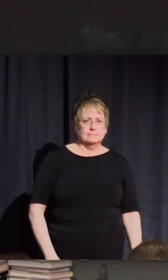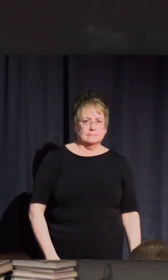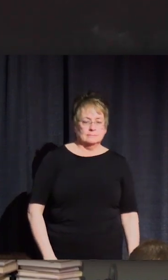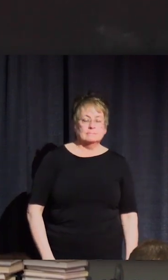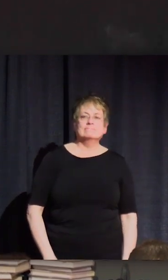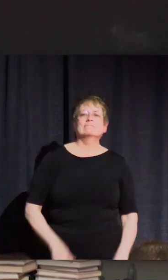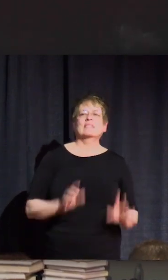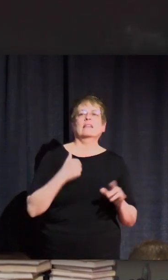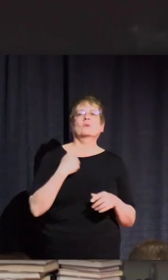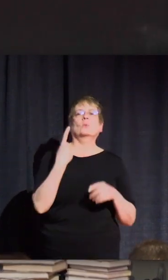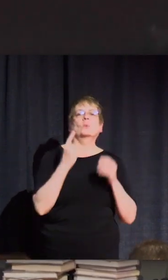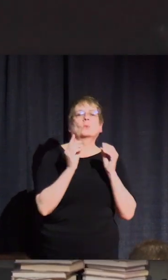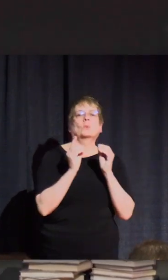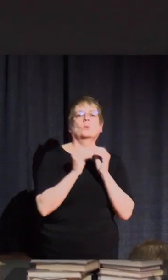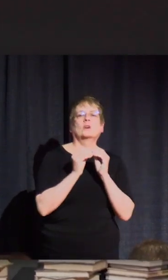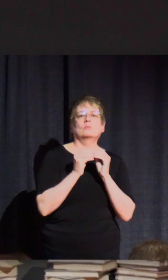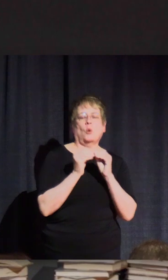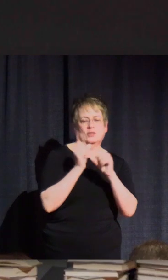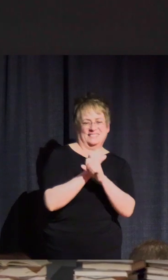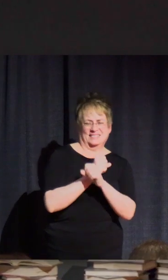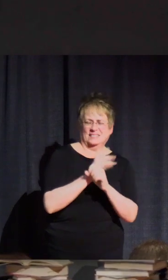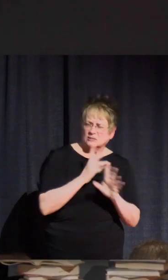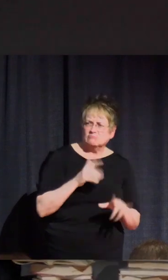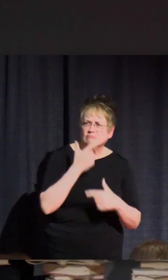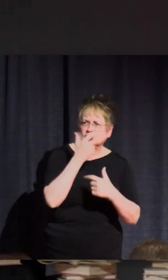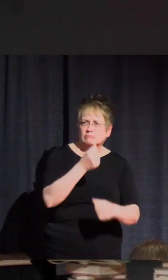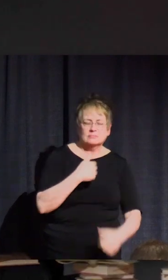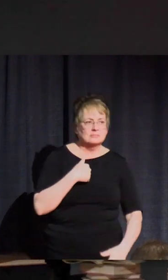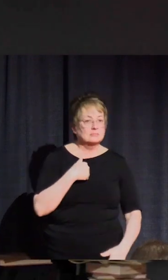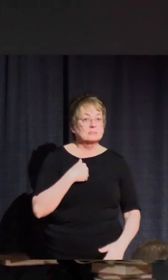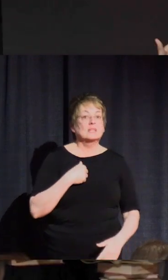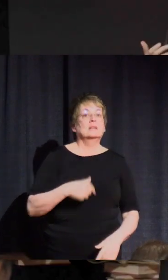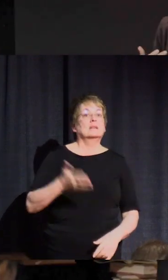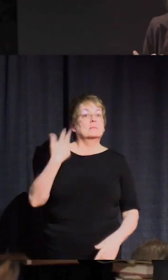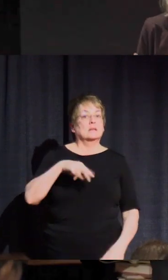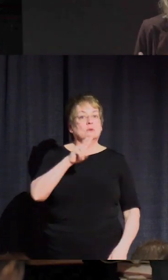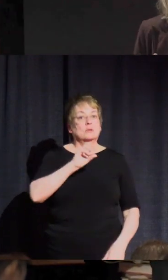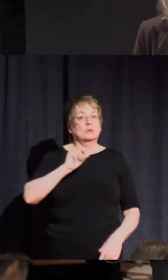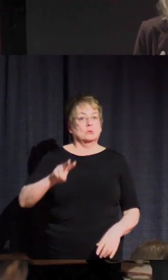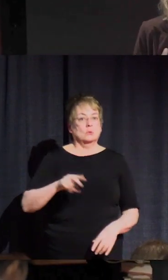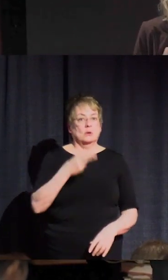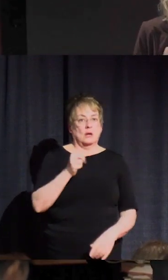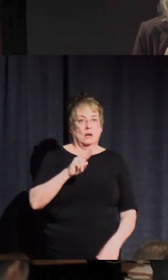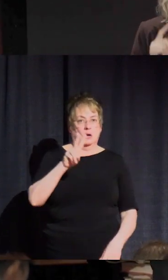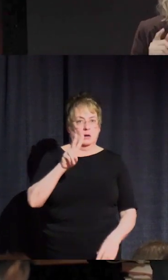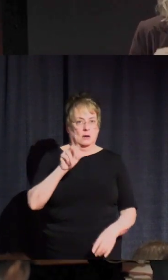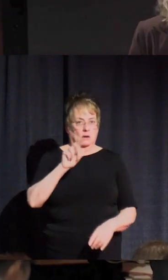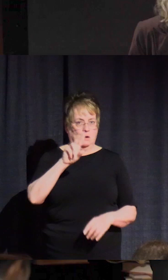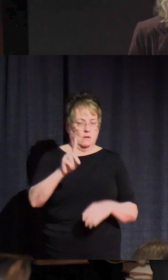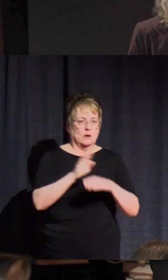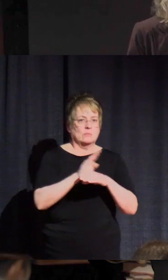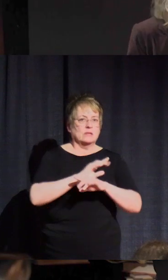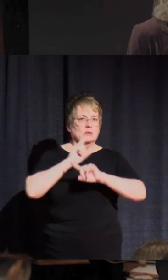You know, I'd like to share one more statistic because I find it fascinating. In 2002, Harvard Business Review published